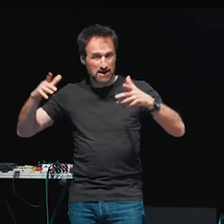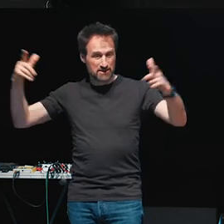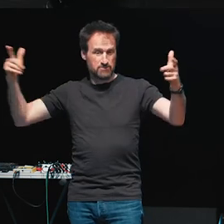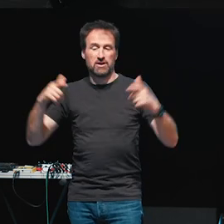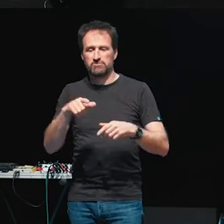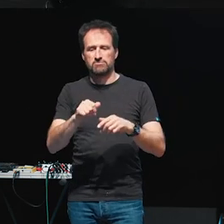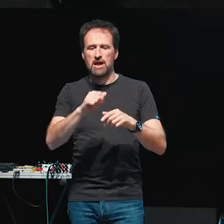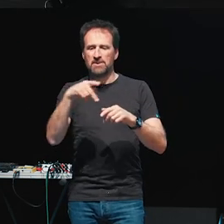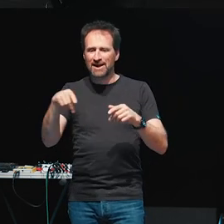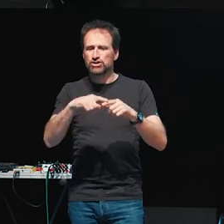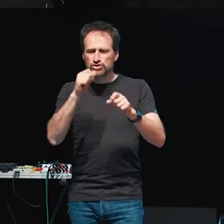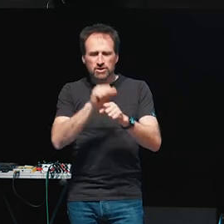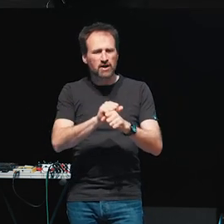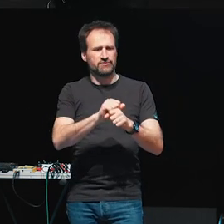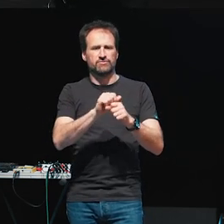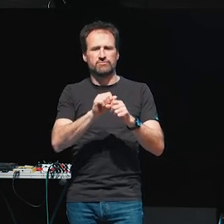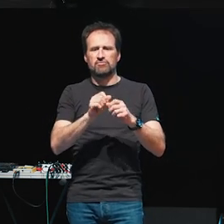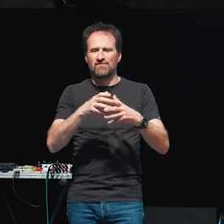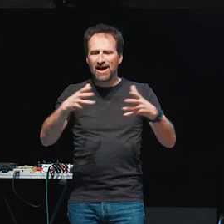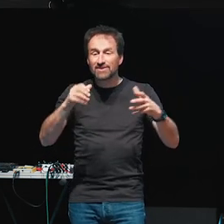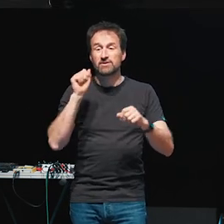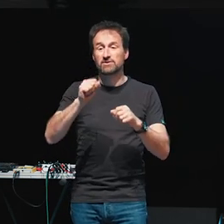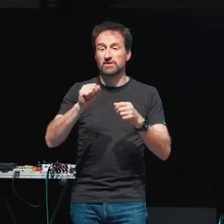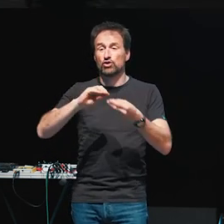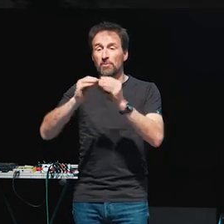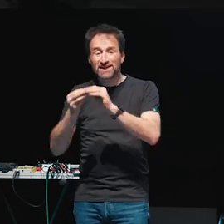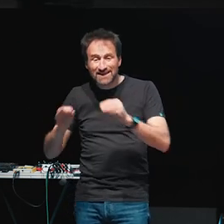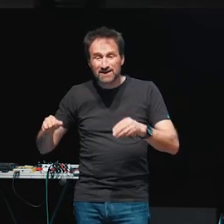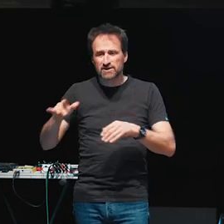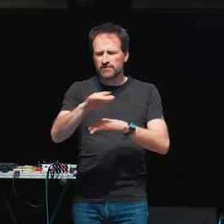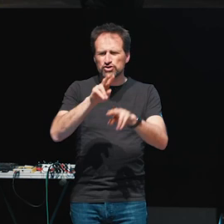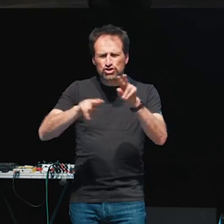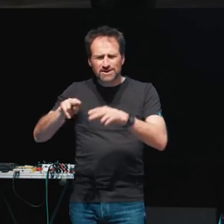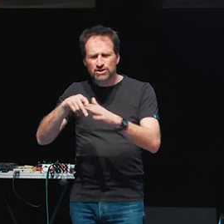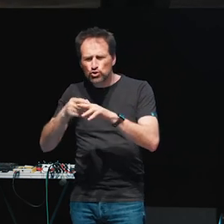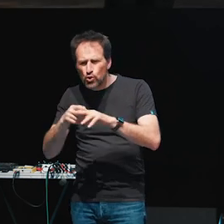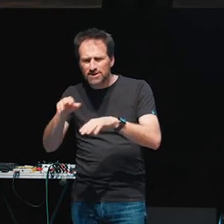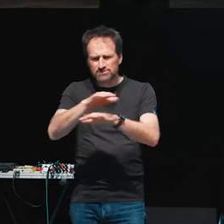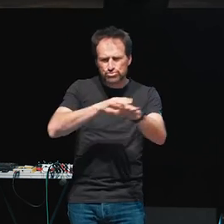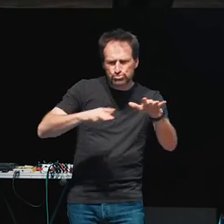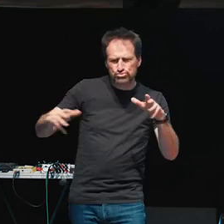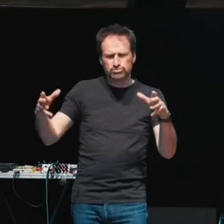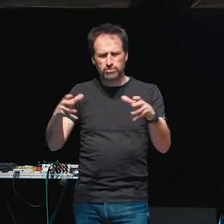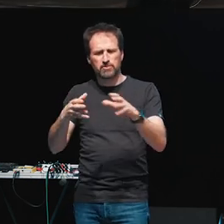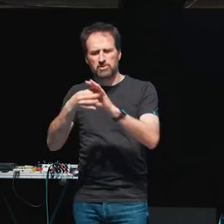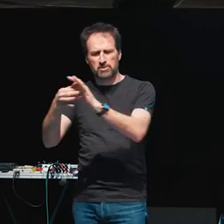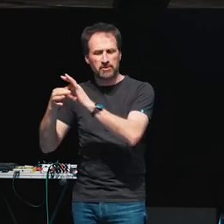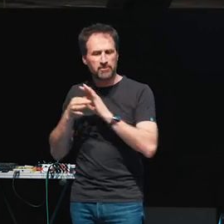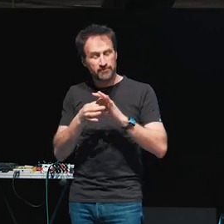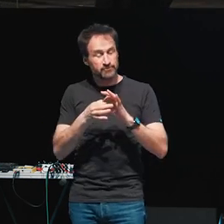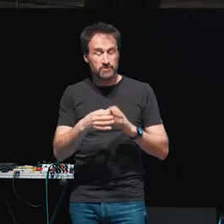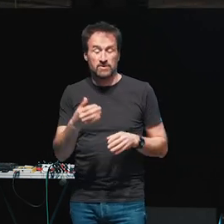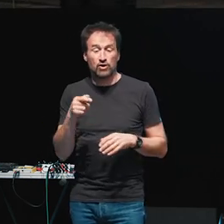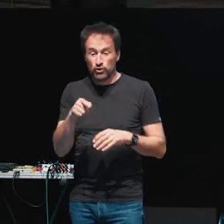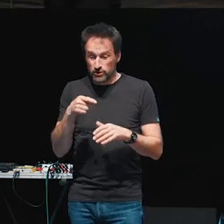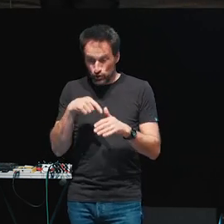combine tools with one another that worked well. And they were doing this in order to make themselves